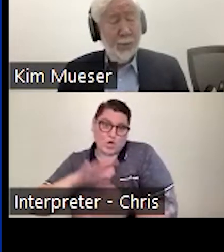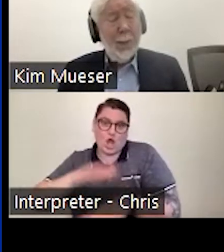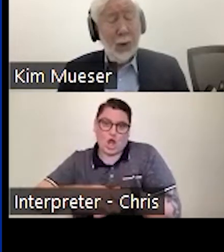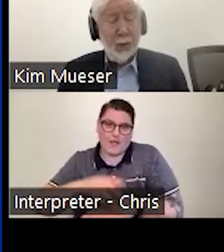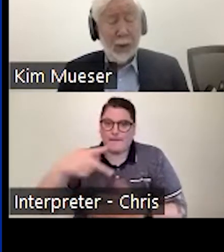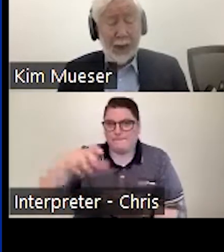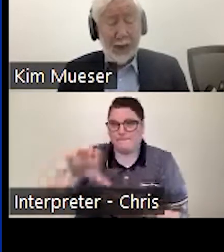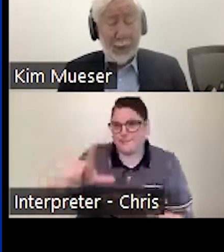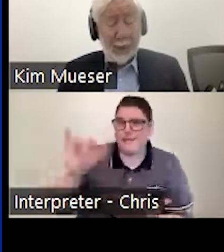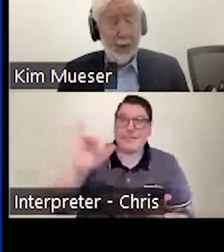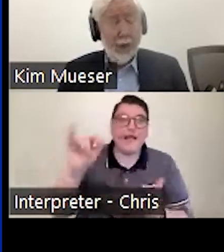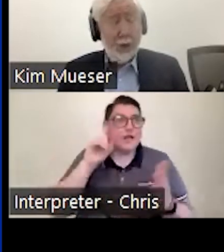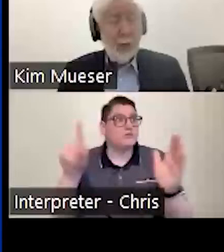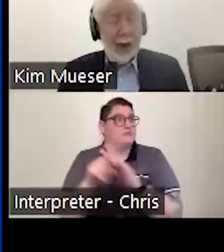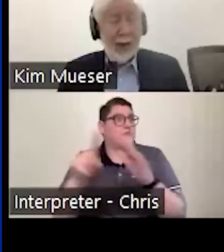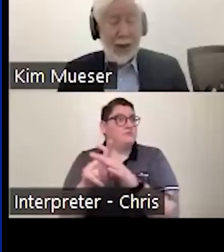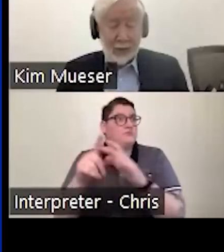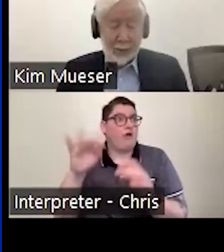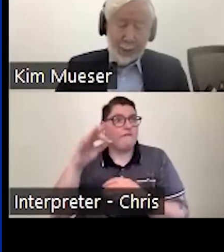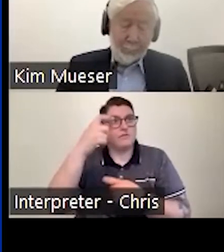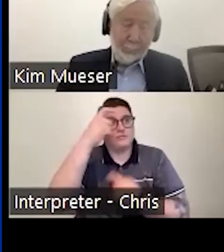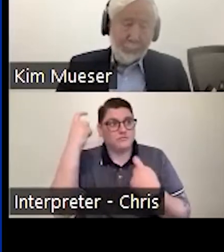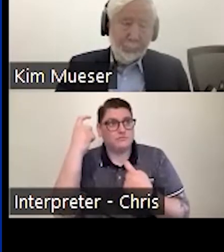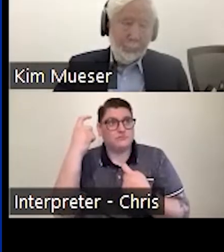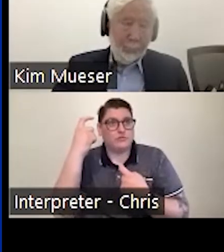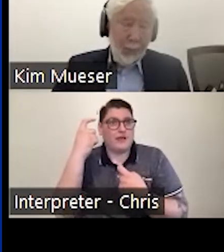intrusive memories related to the traumatic event.